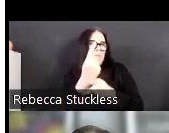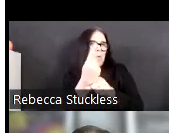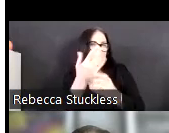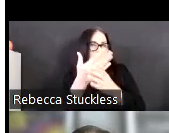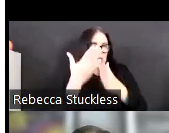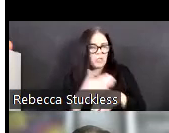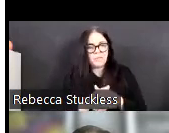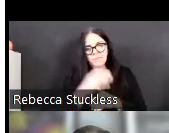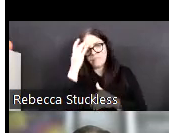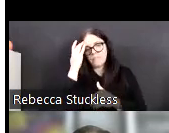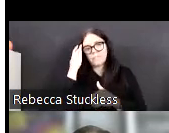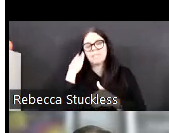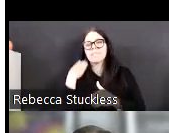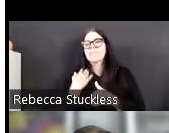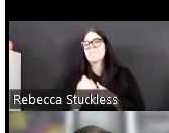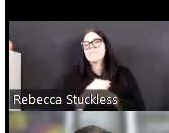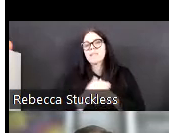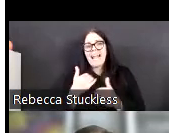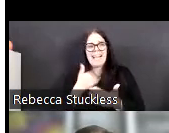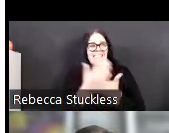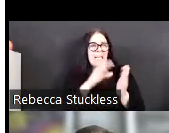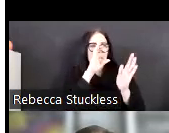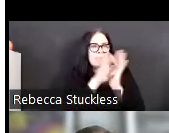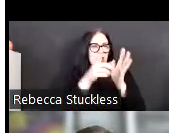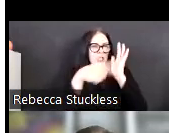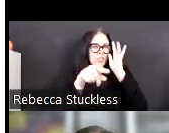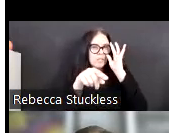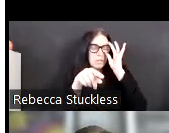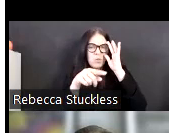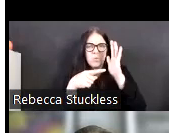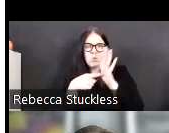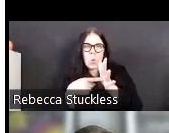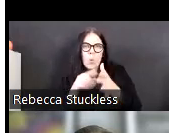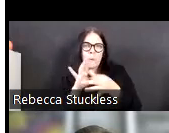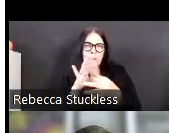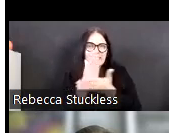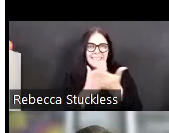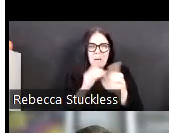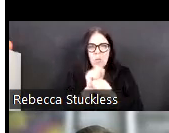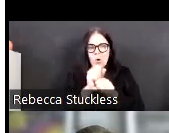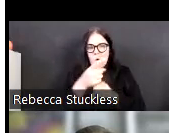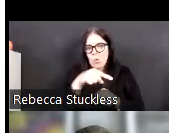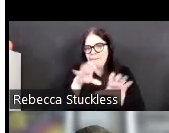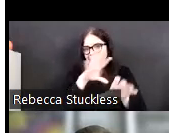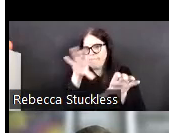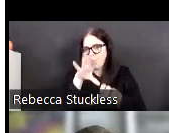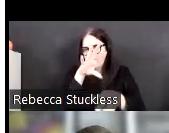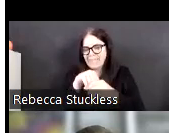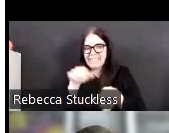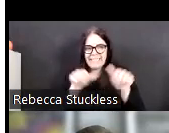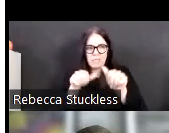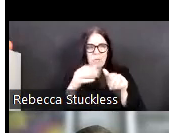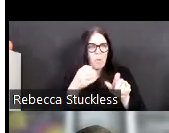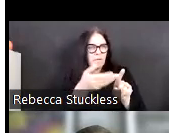So I have a couple of images here to show you just in terms of some of the work that we're doing on the assessment. Let's move forward.